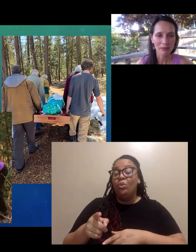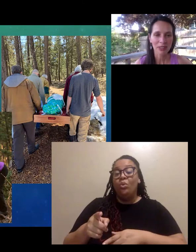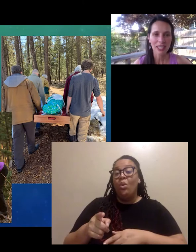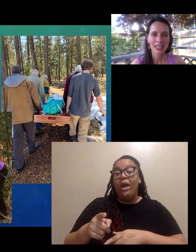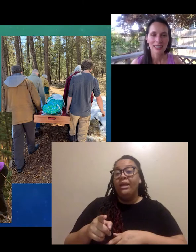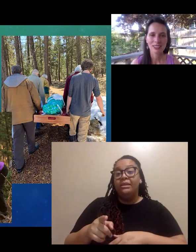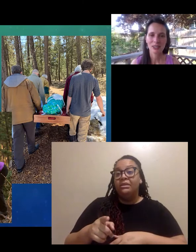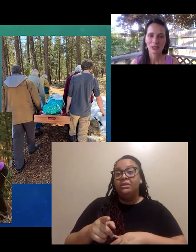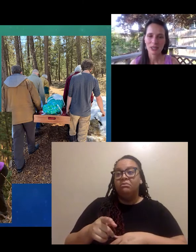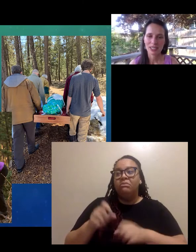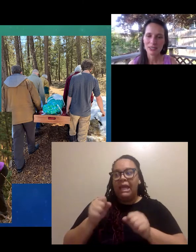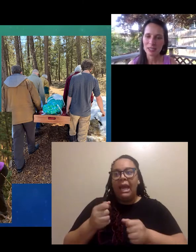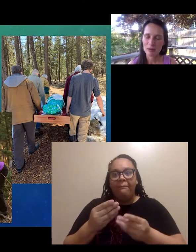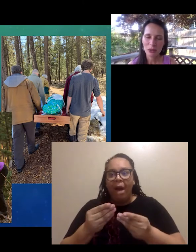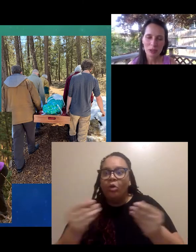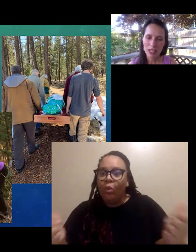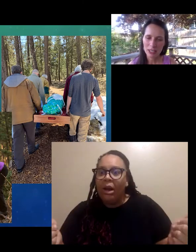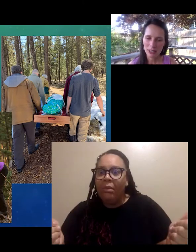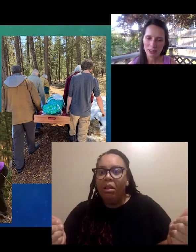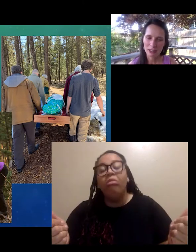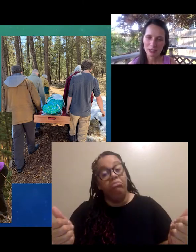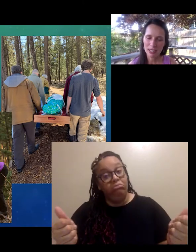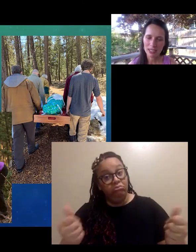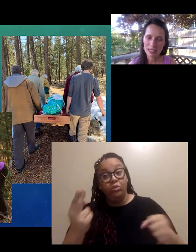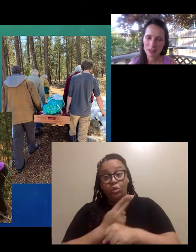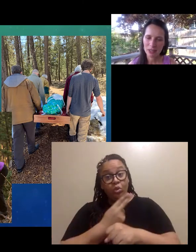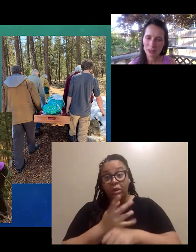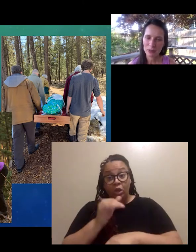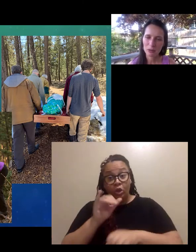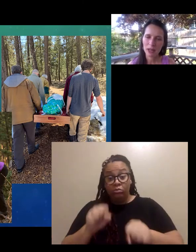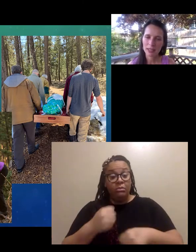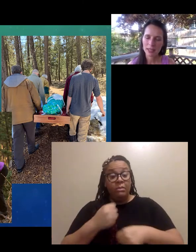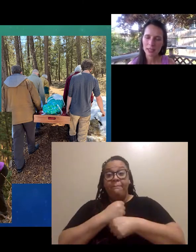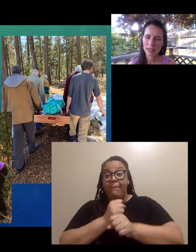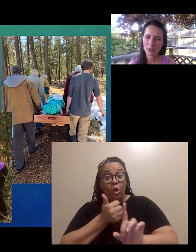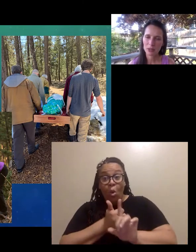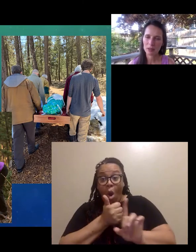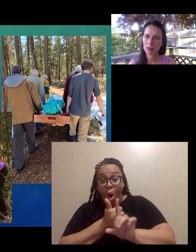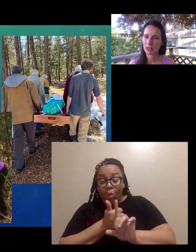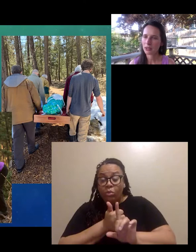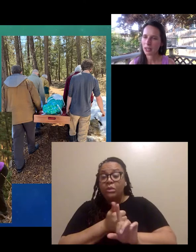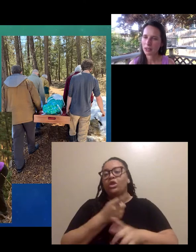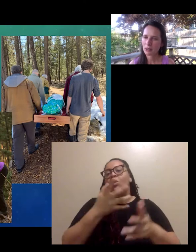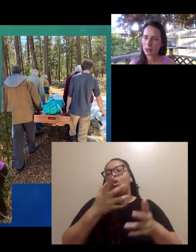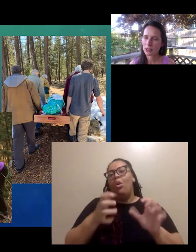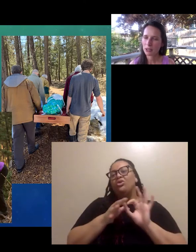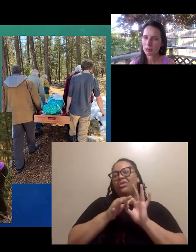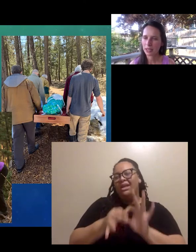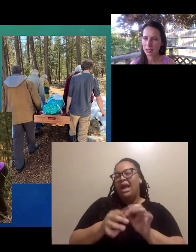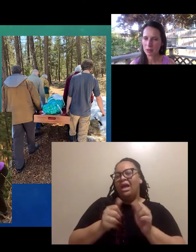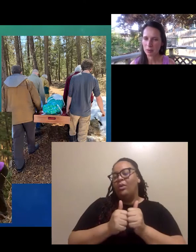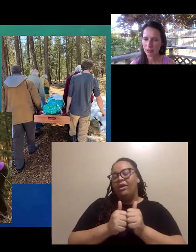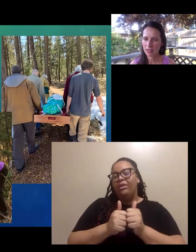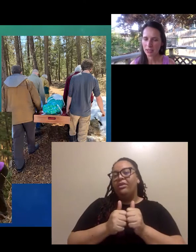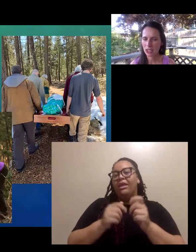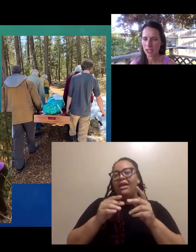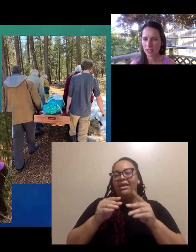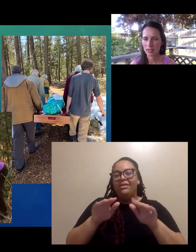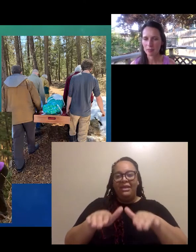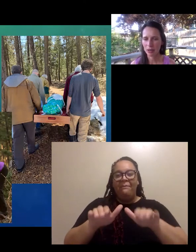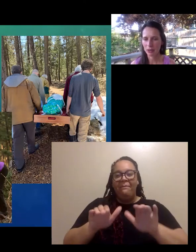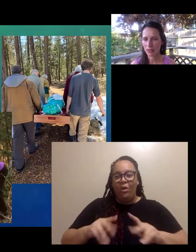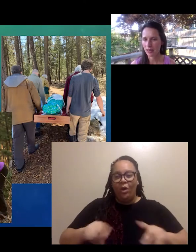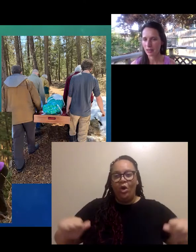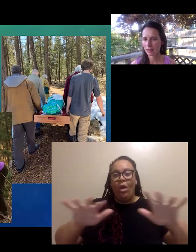you know, lovely. So you can, you can make your own, um, you know, you would want to connect with the burial ground where you plan to be buried to